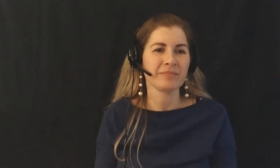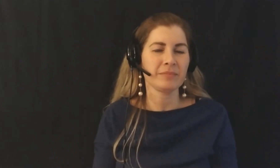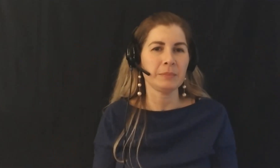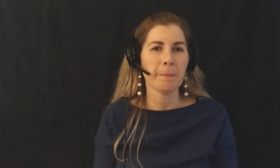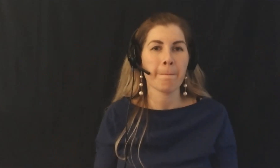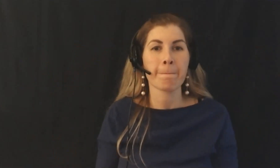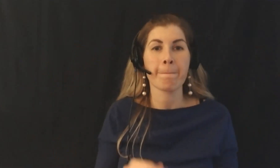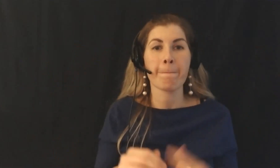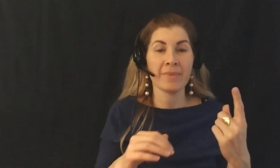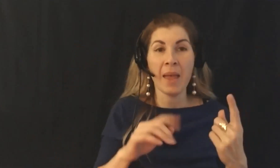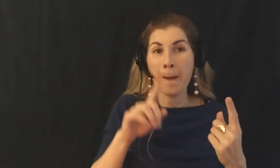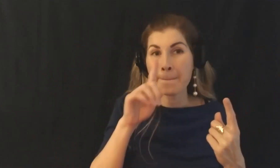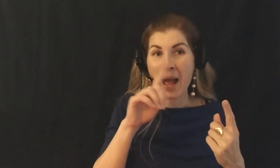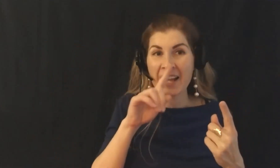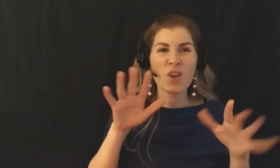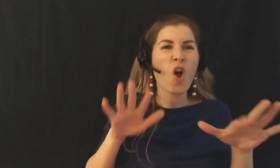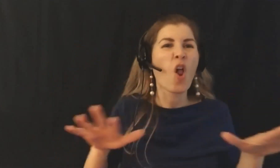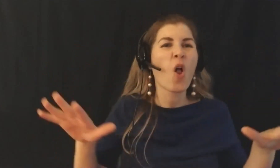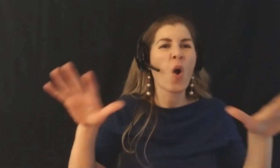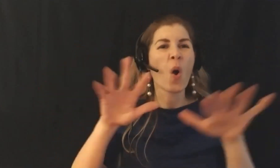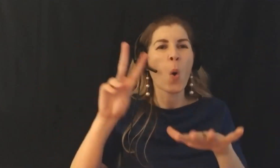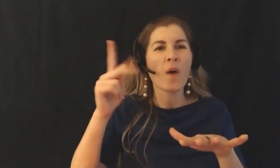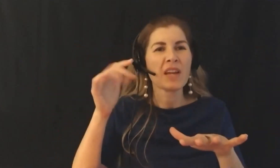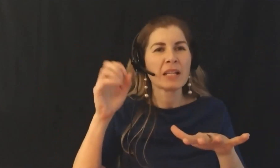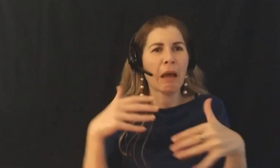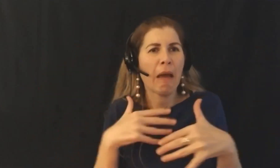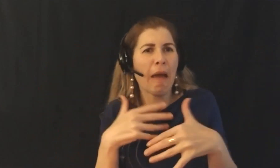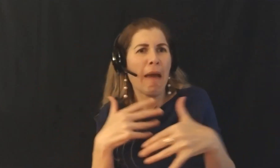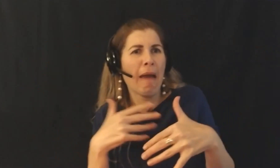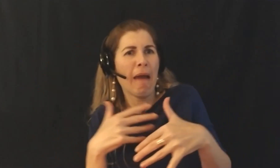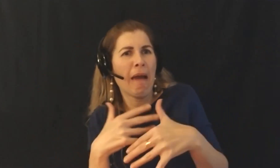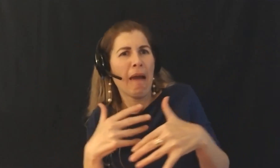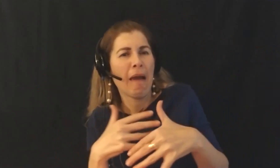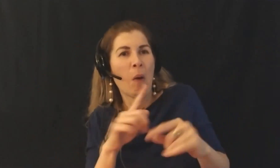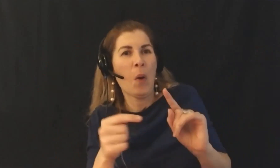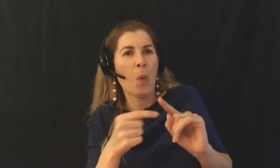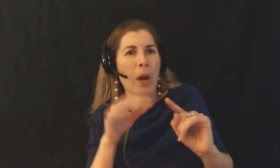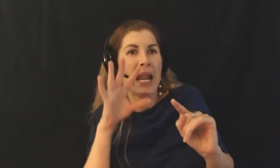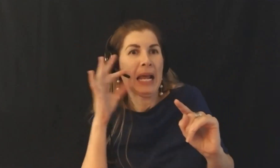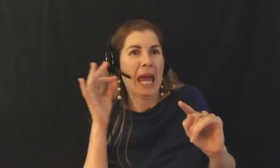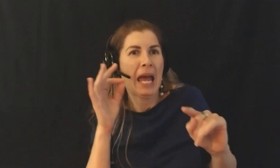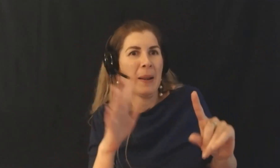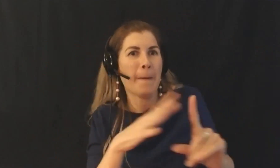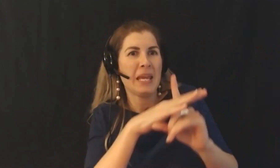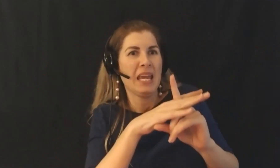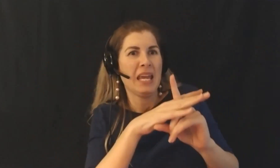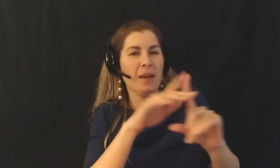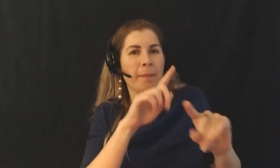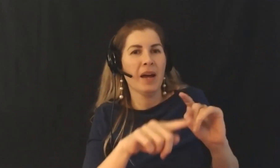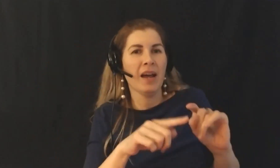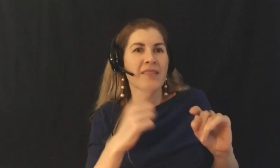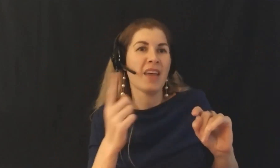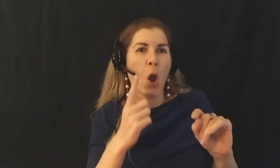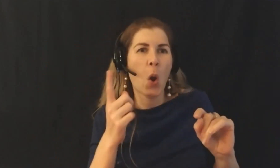The mice throughout the village trembled in fear every time a cat would appear, but they always ran